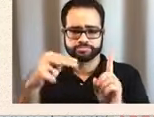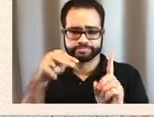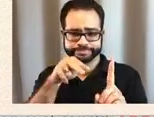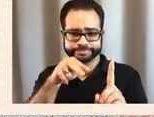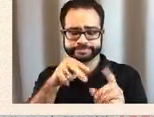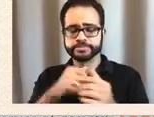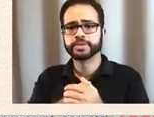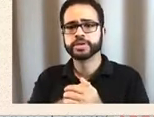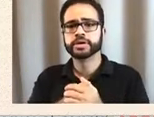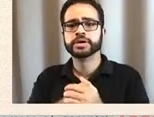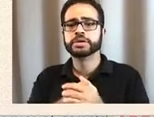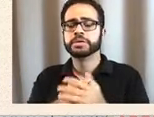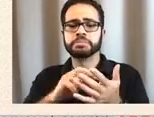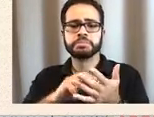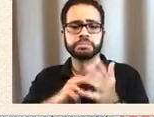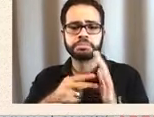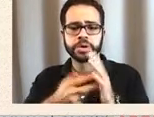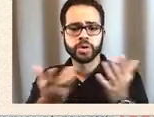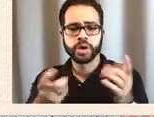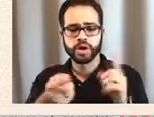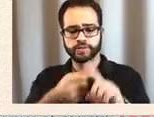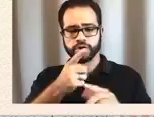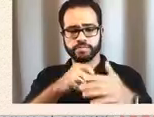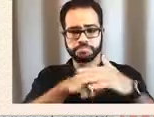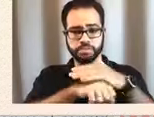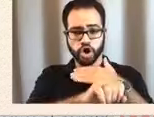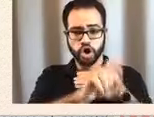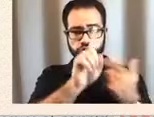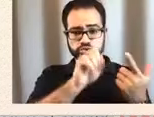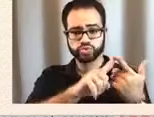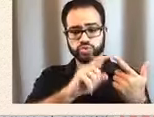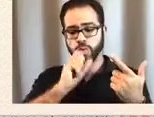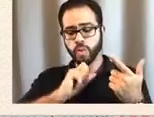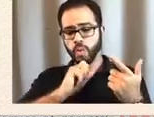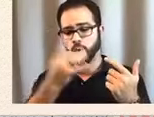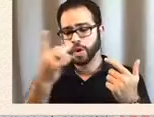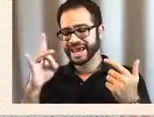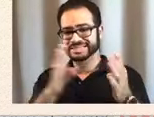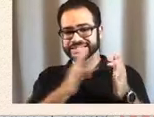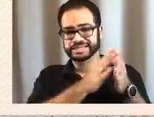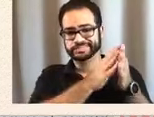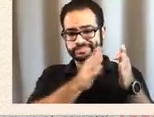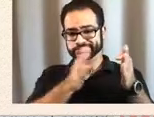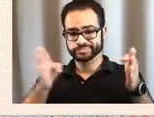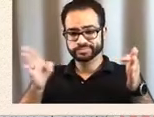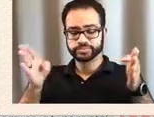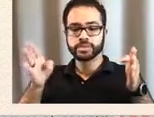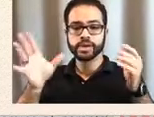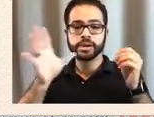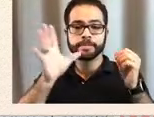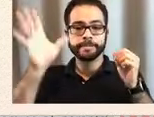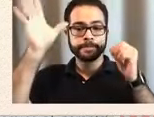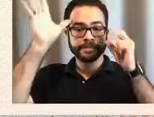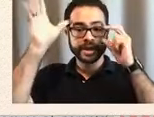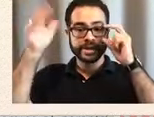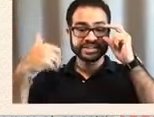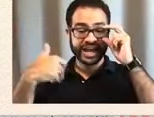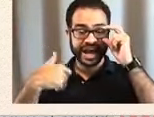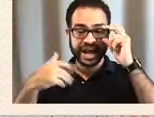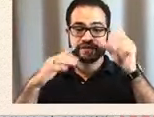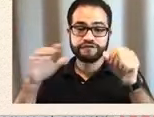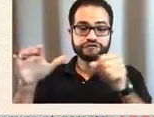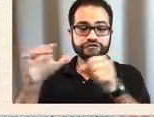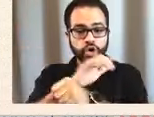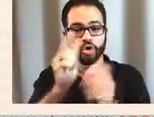basically, from birth to the age of 18, parents have full legal authority to make